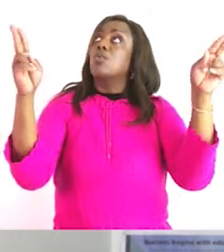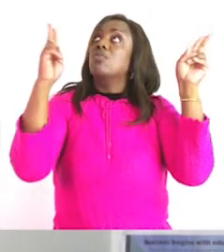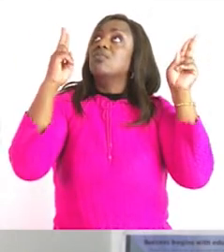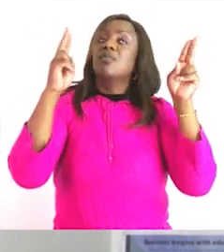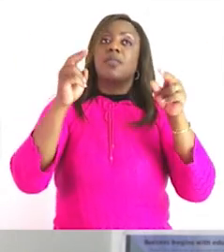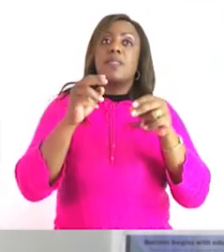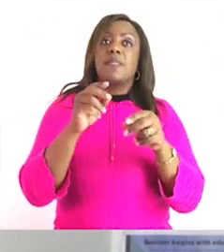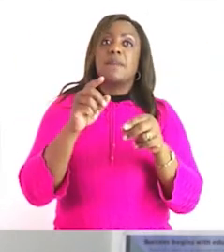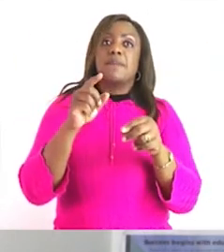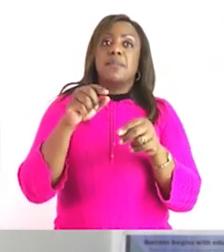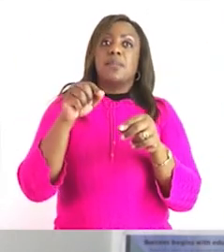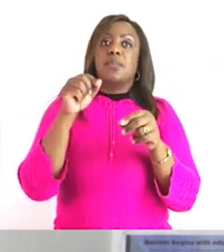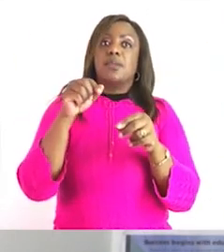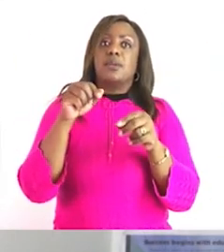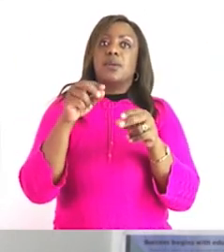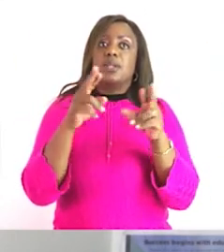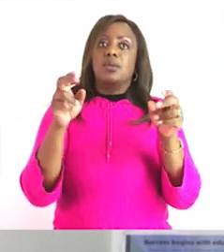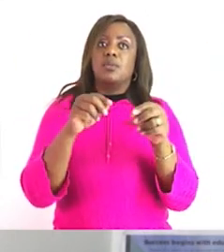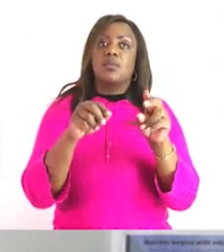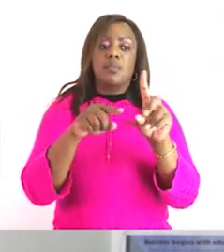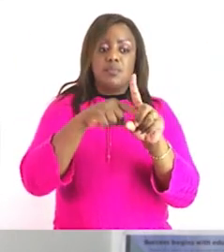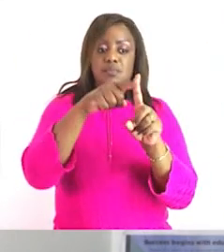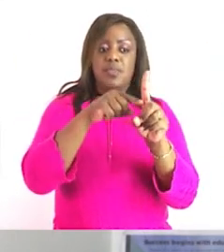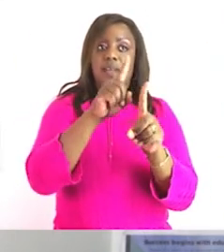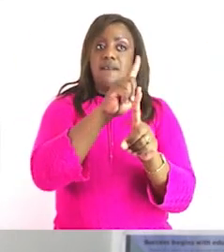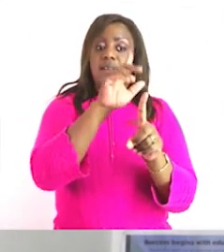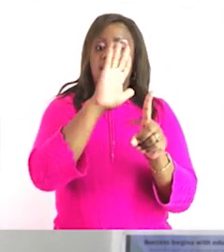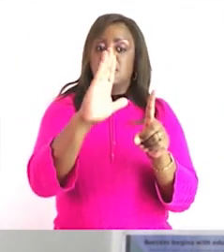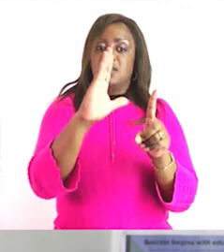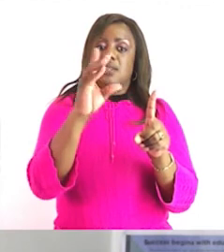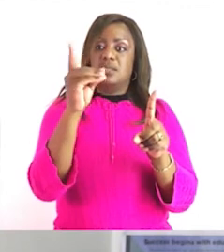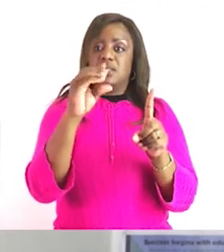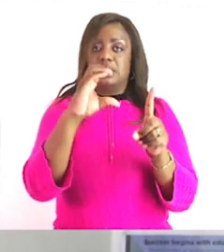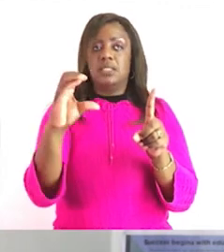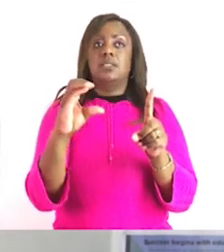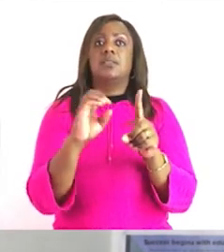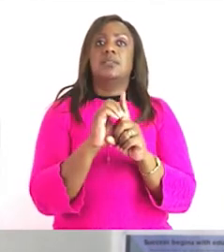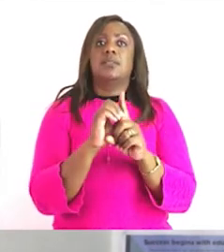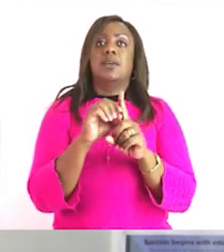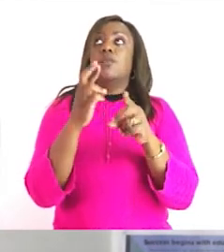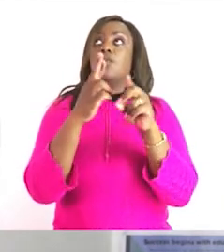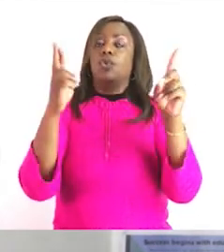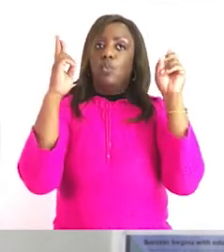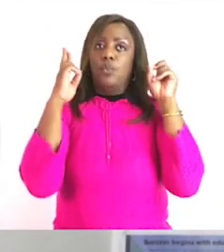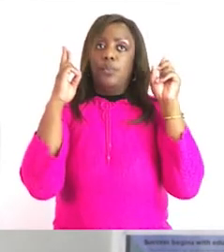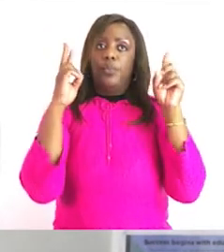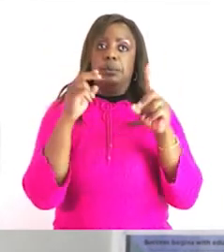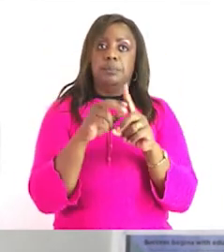15 degrees Celsius. Is there at 15 degrees Celsius for